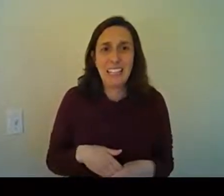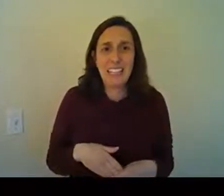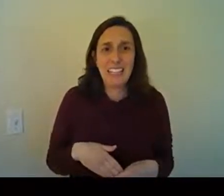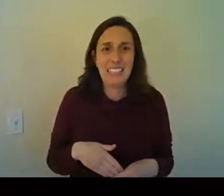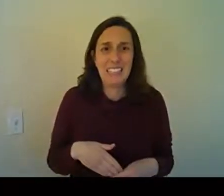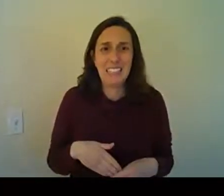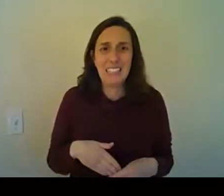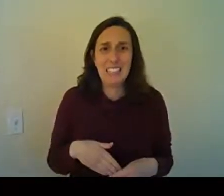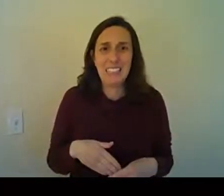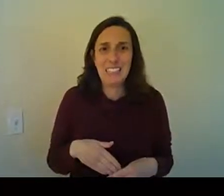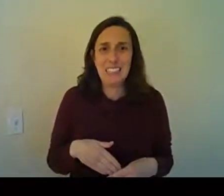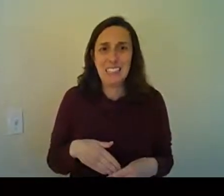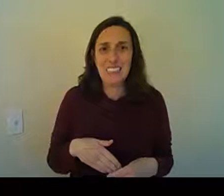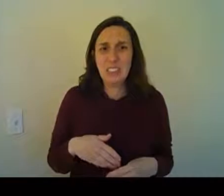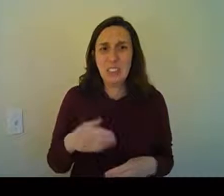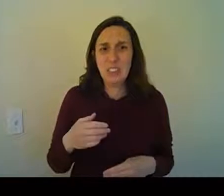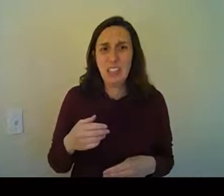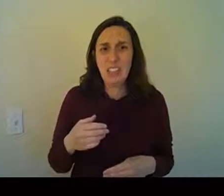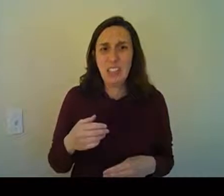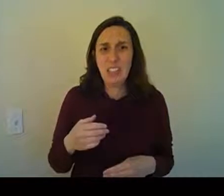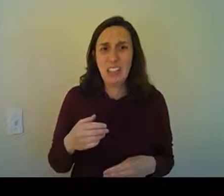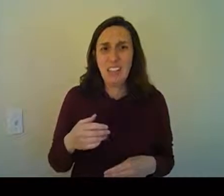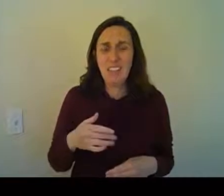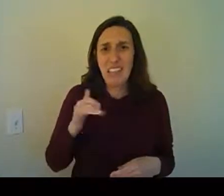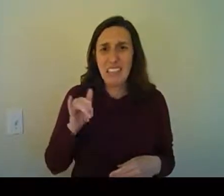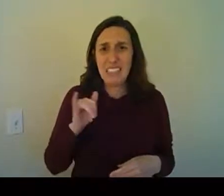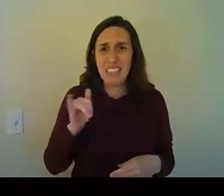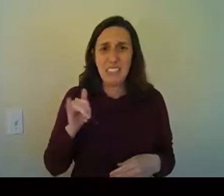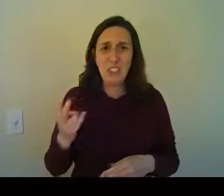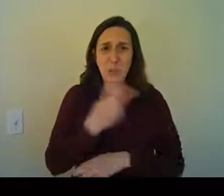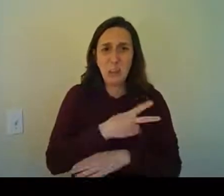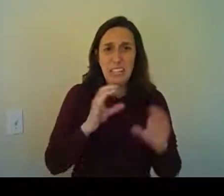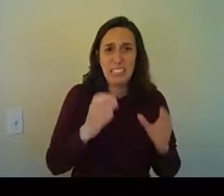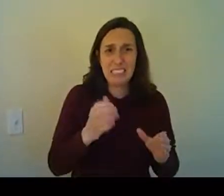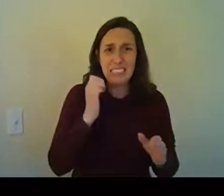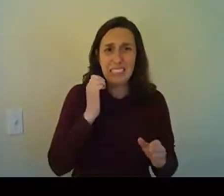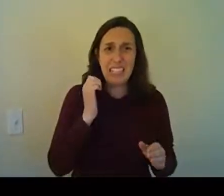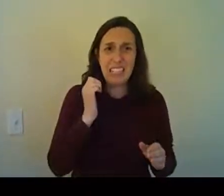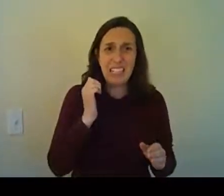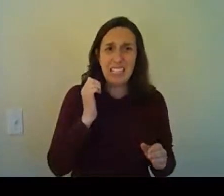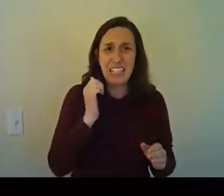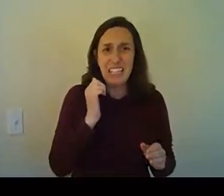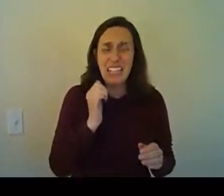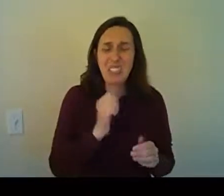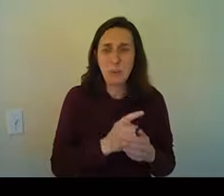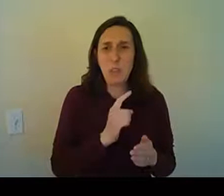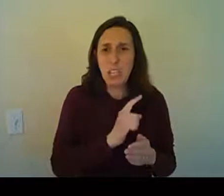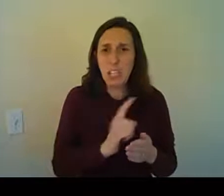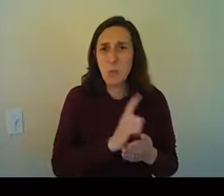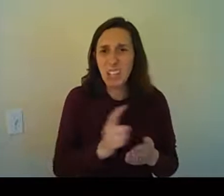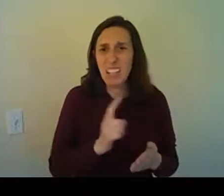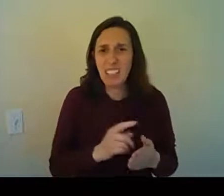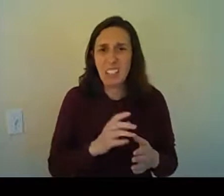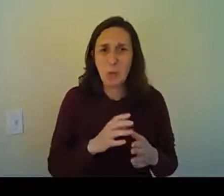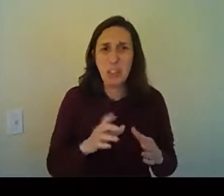a little bit too long for mathematics without kind of flipping the classroom. And so